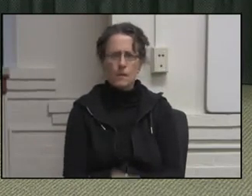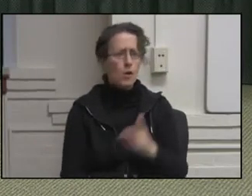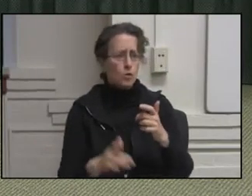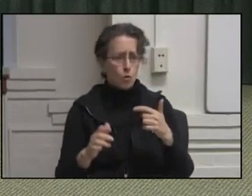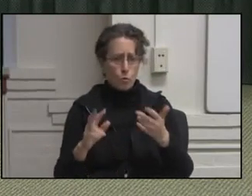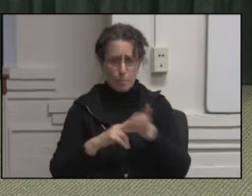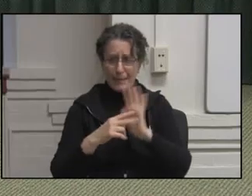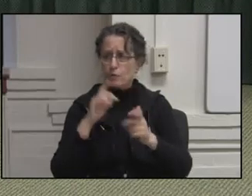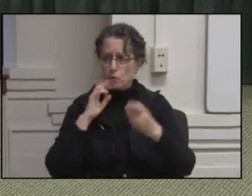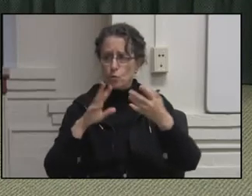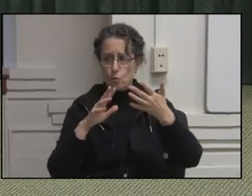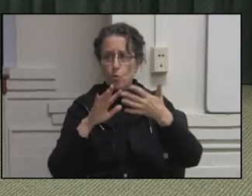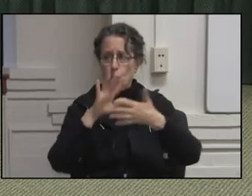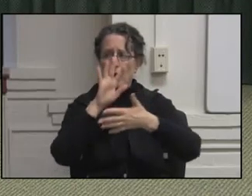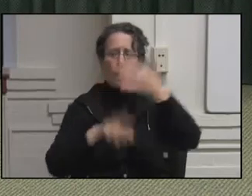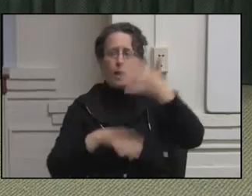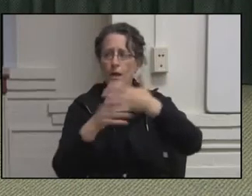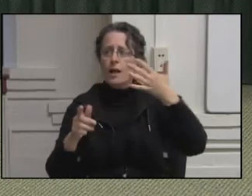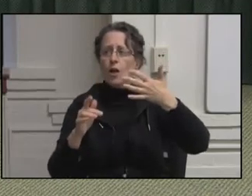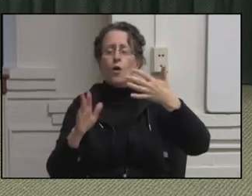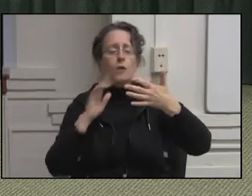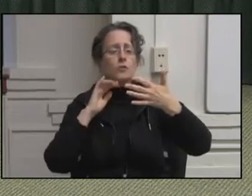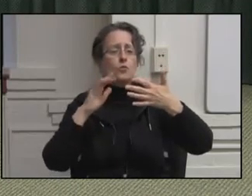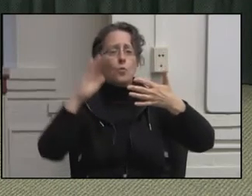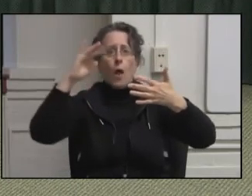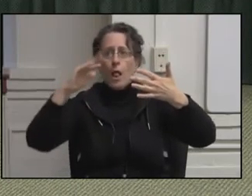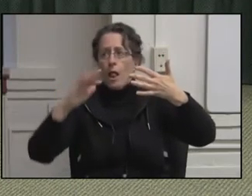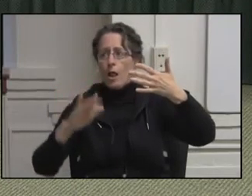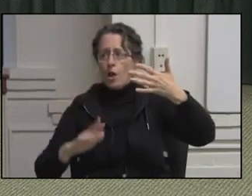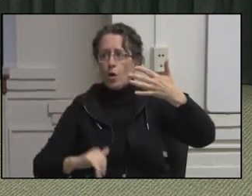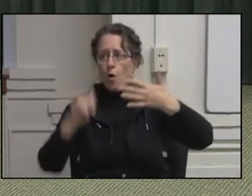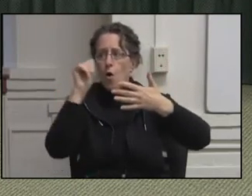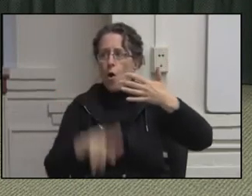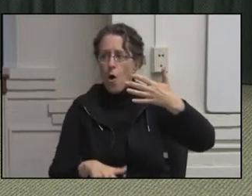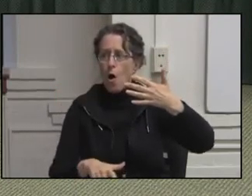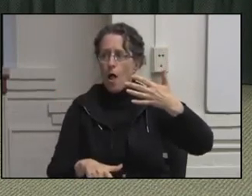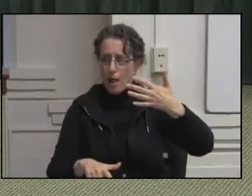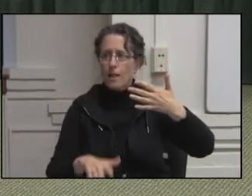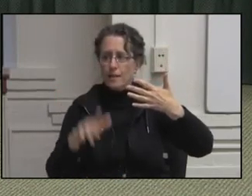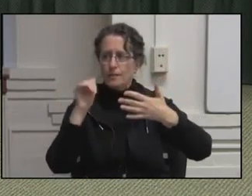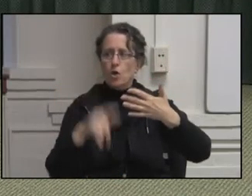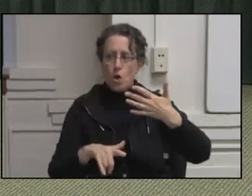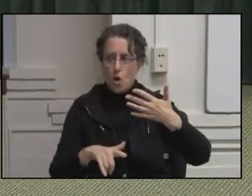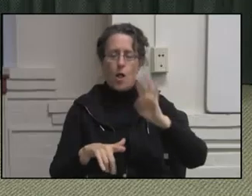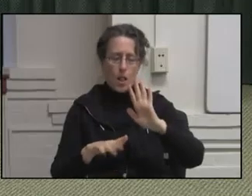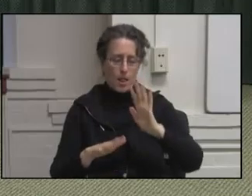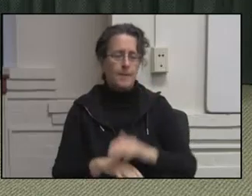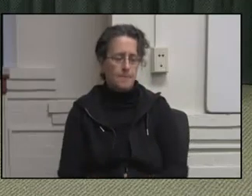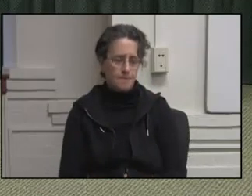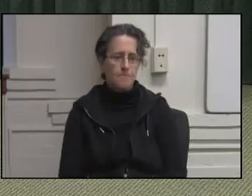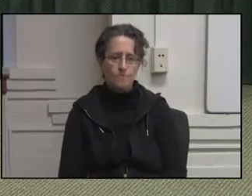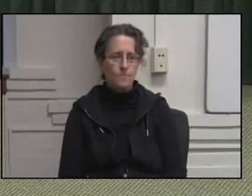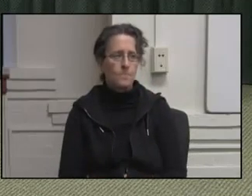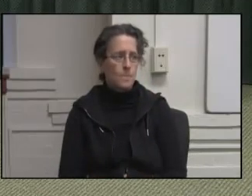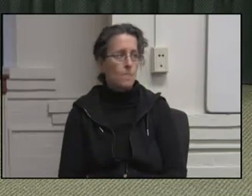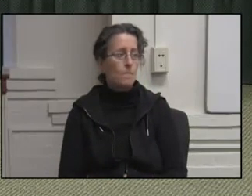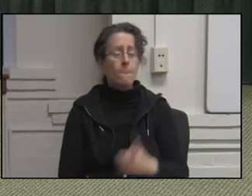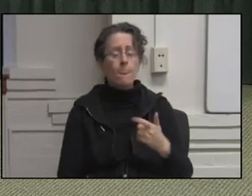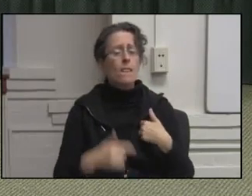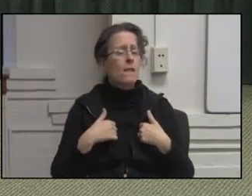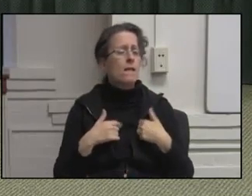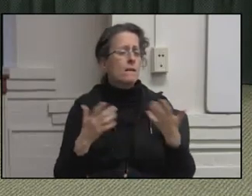I think if you look. And I didn't go cross out all the things that are on there that we already have going on in the